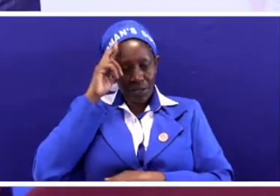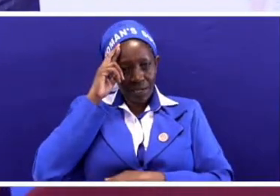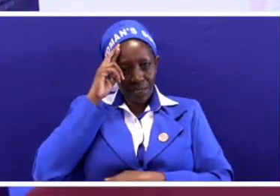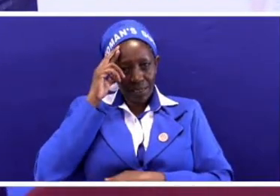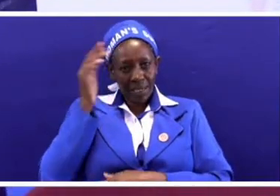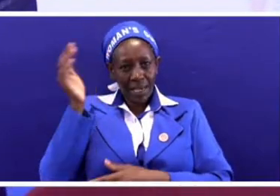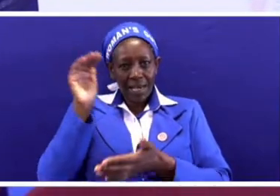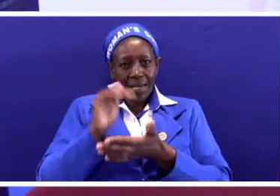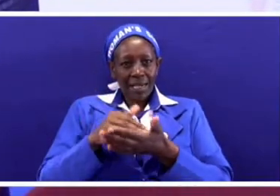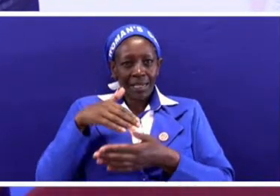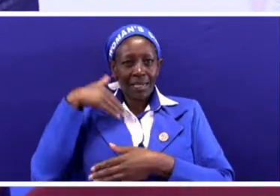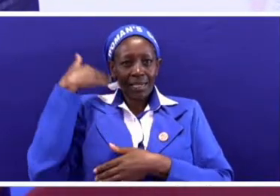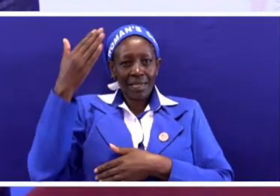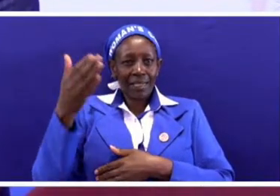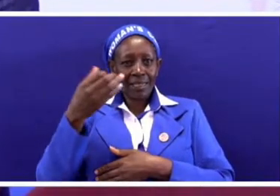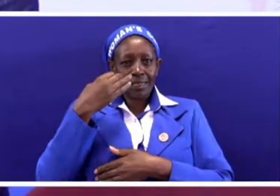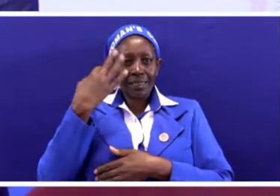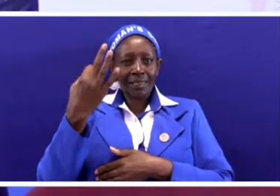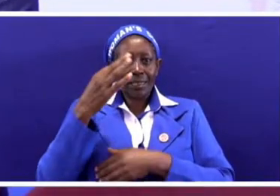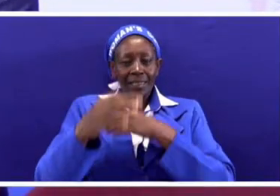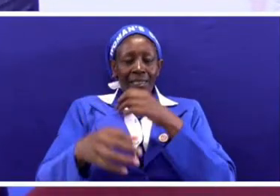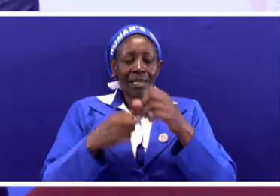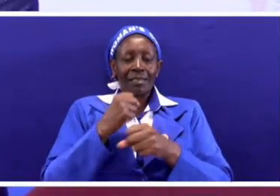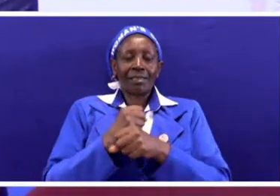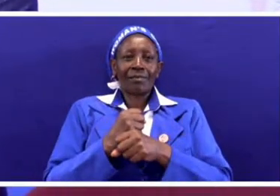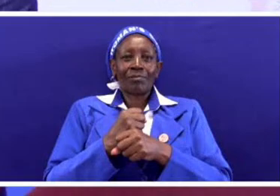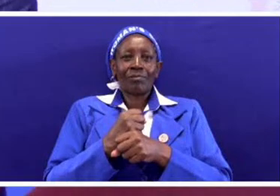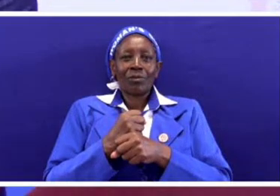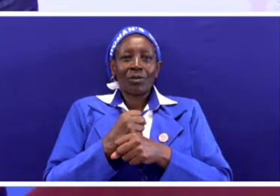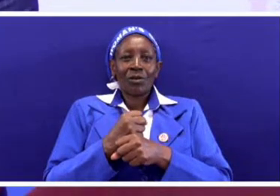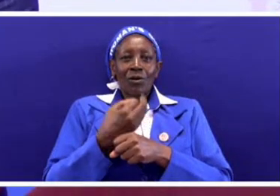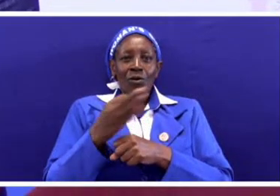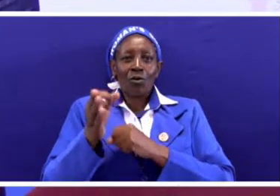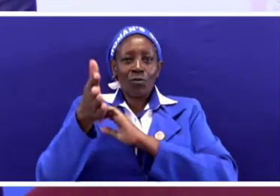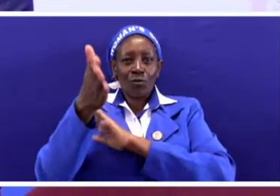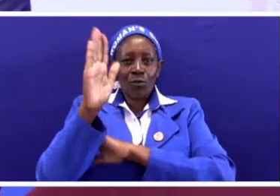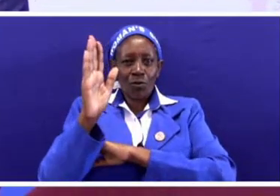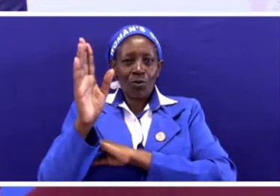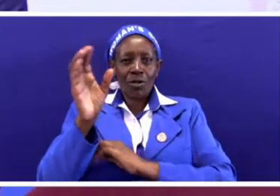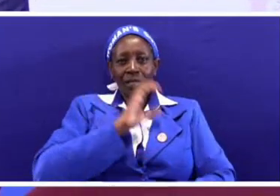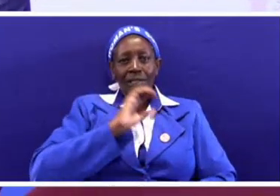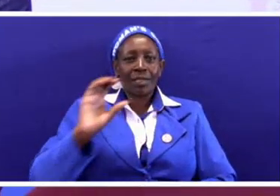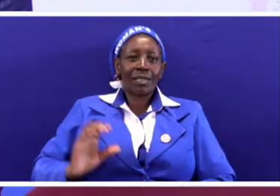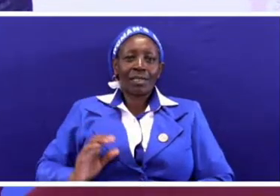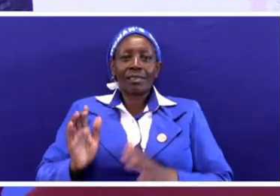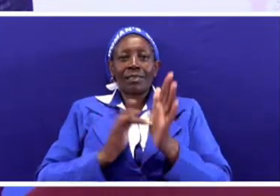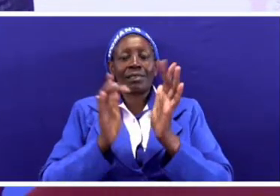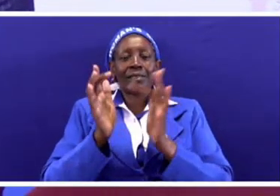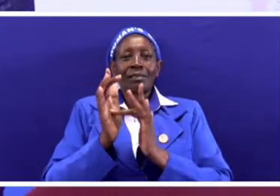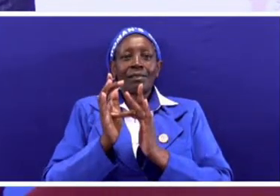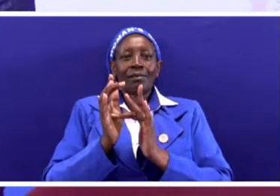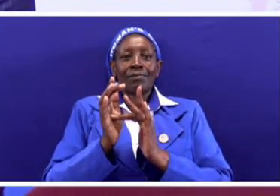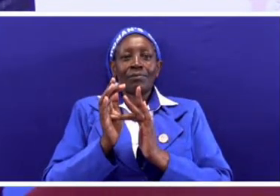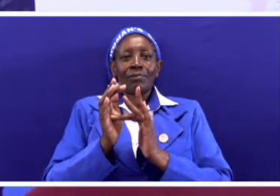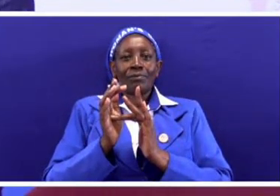charge you in the presence of God and of Christ Jesus,